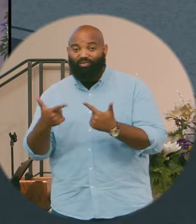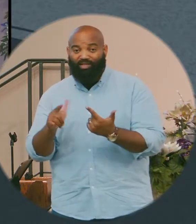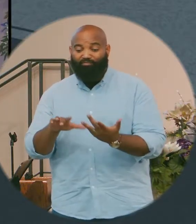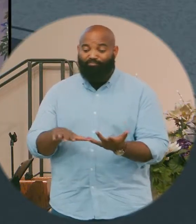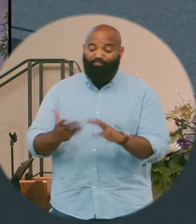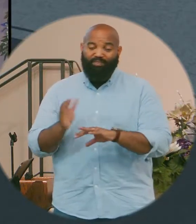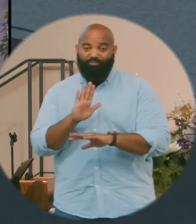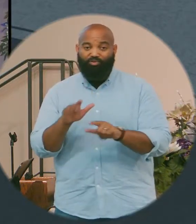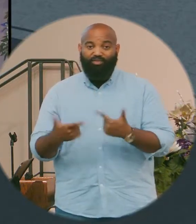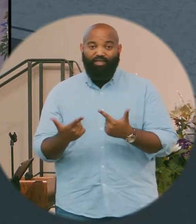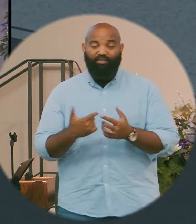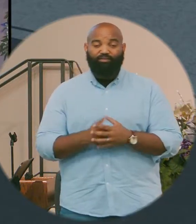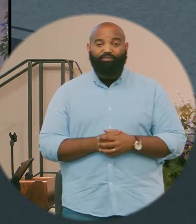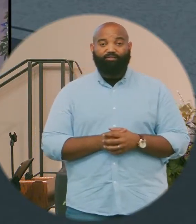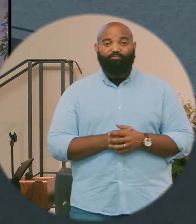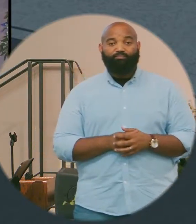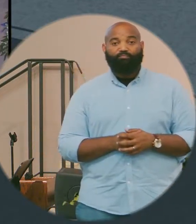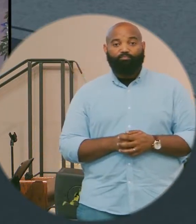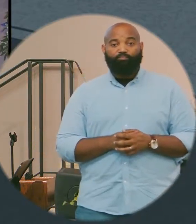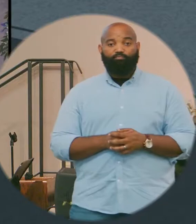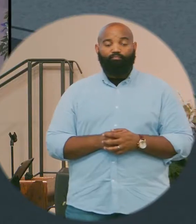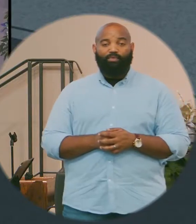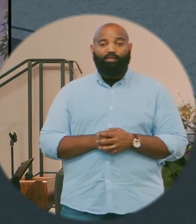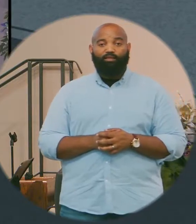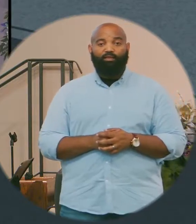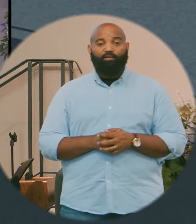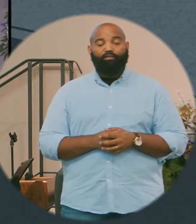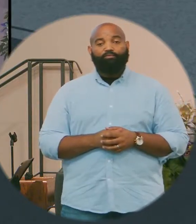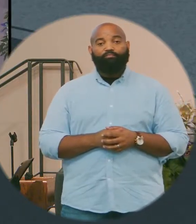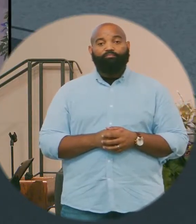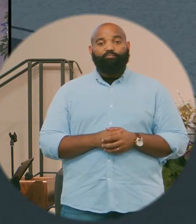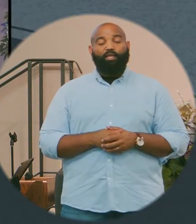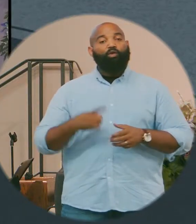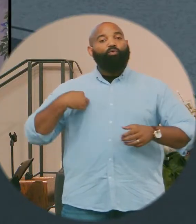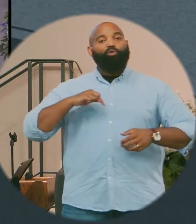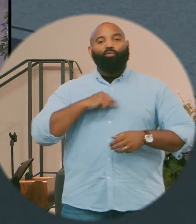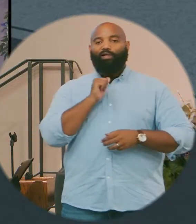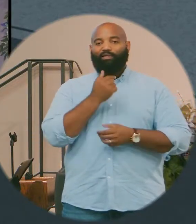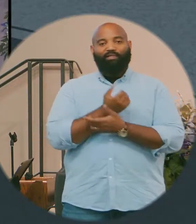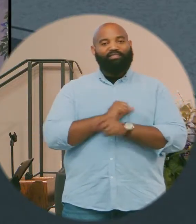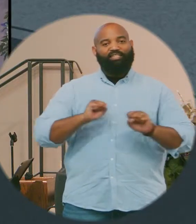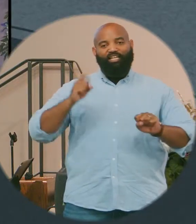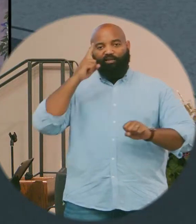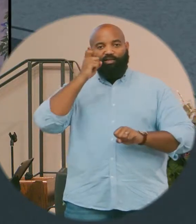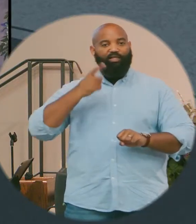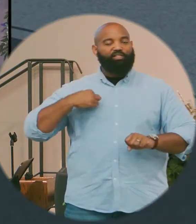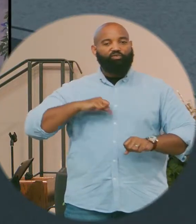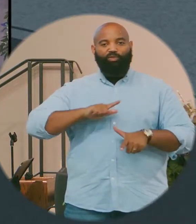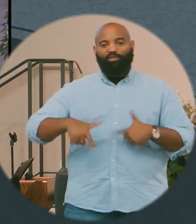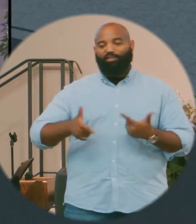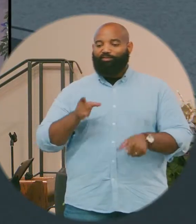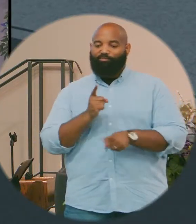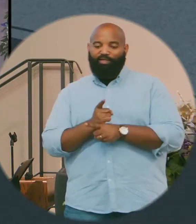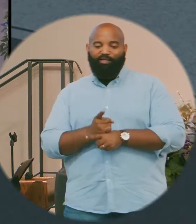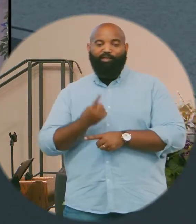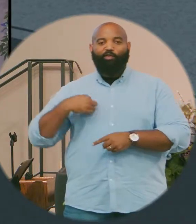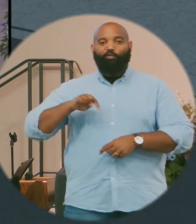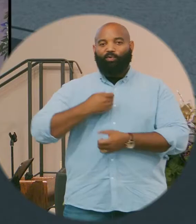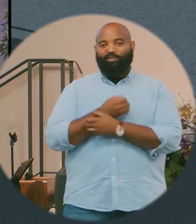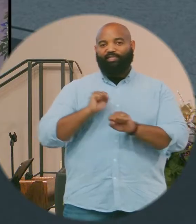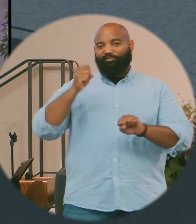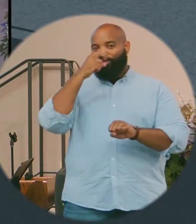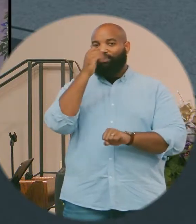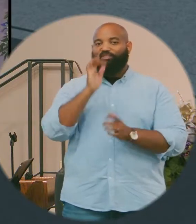doing right things, but it's based on the work of Jesus' righteousness. But I'm talking about your dreams dying. I'm talking about